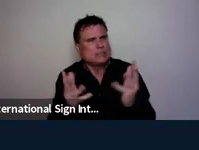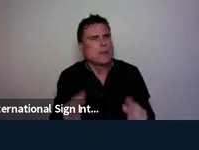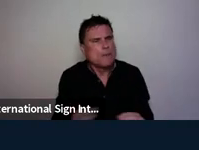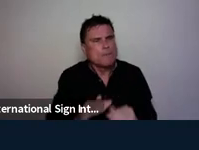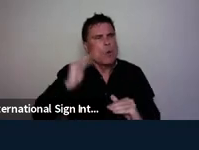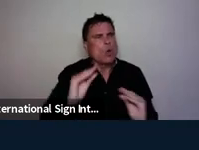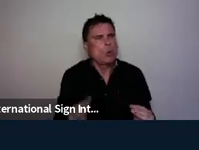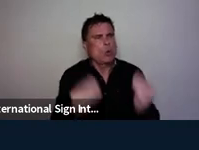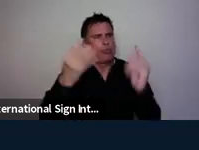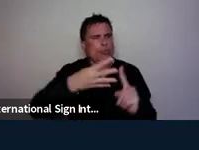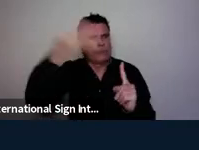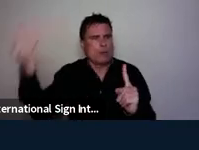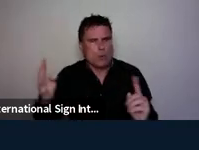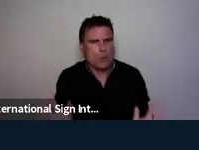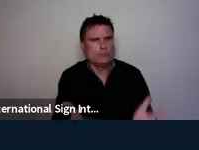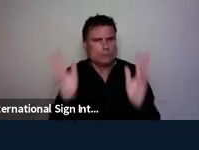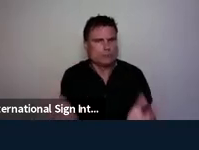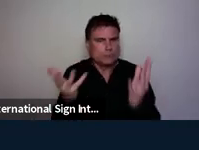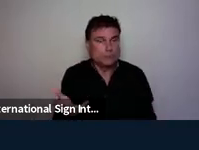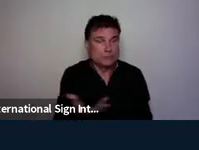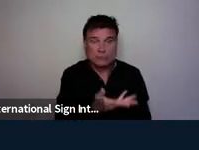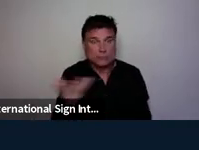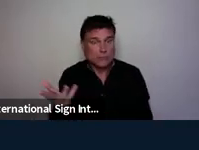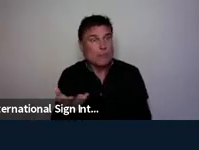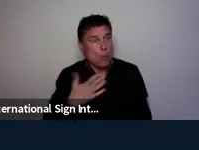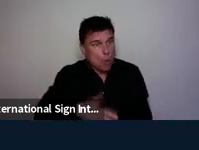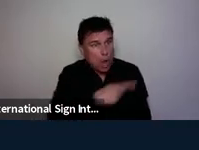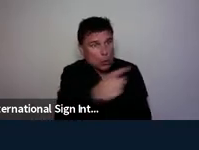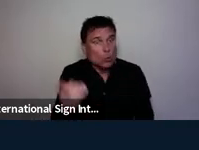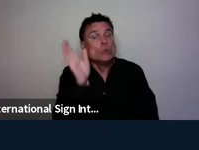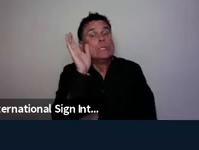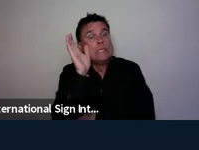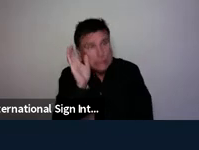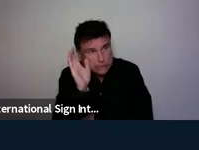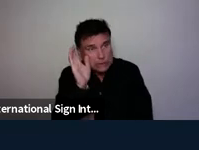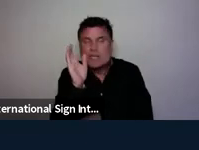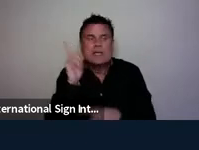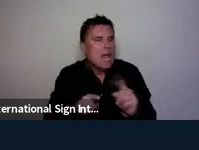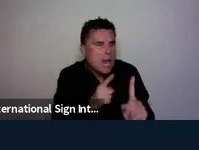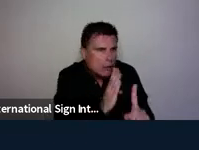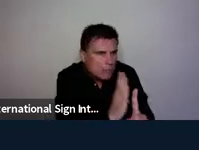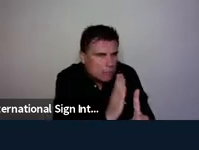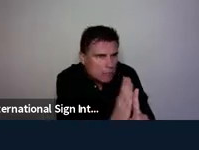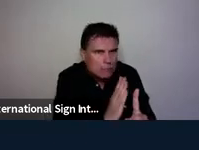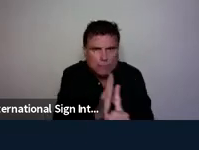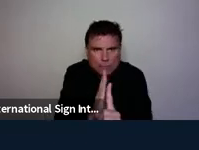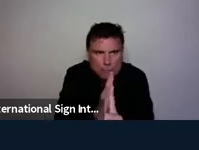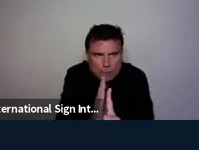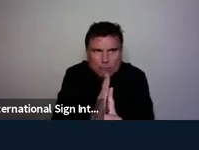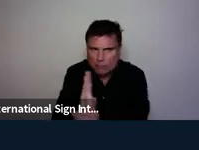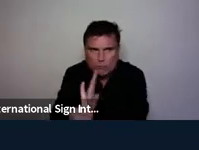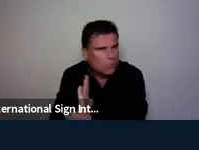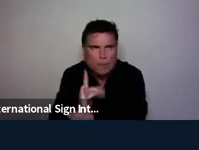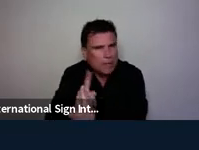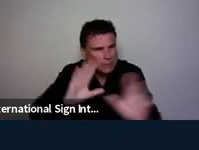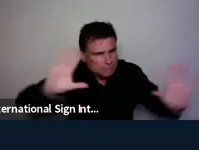And if you want to have the voices of youth, they can't be individual. They need to be collective and they need to be constructed collectively.